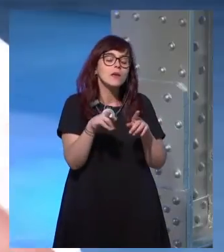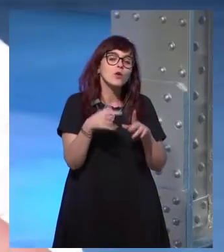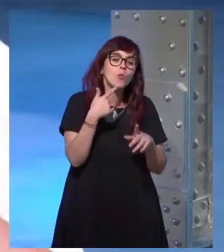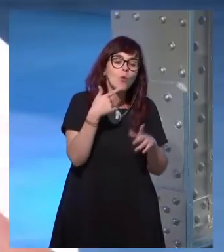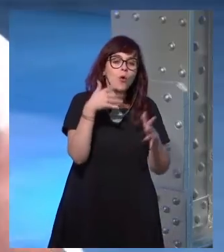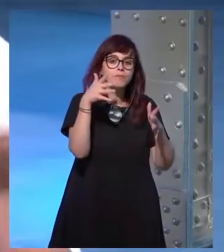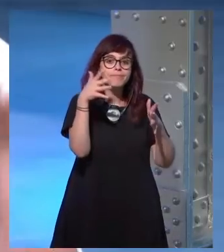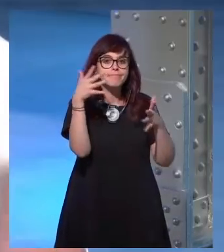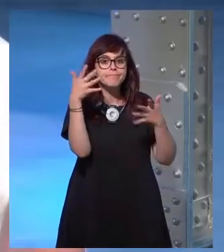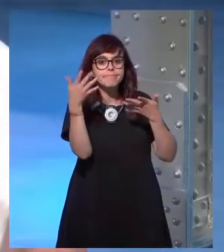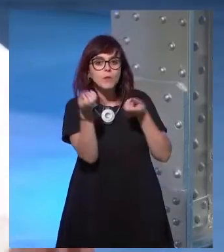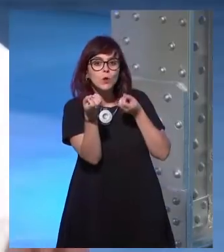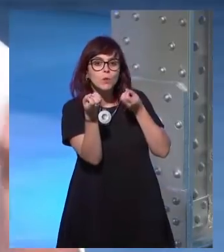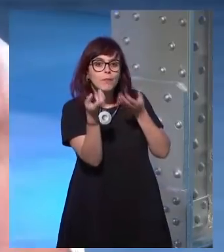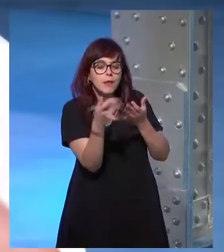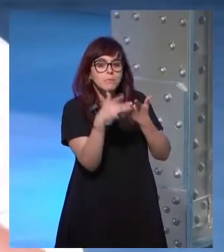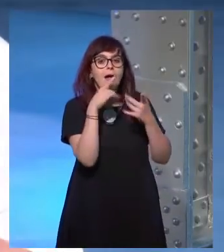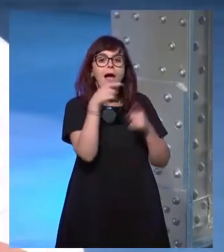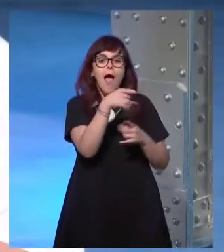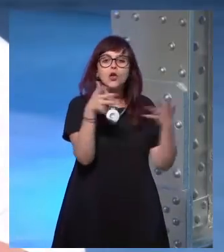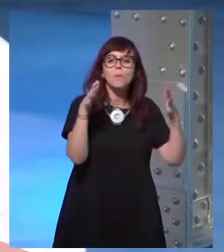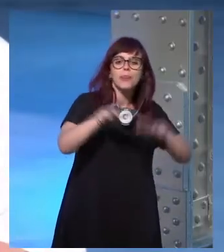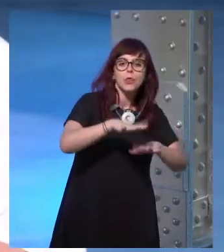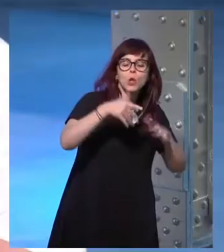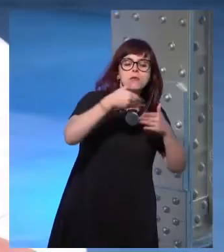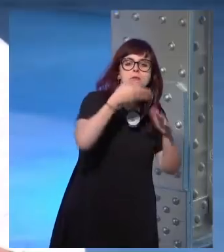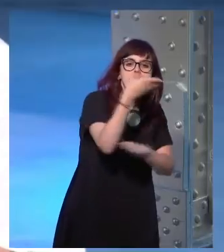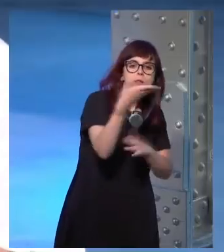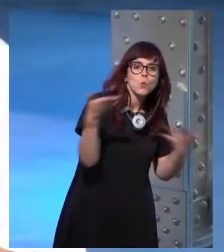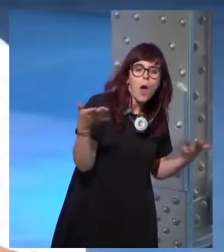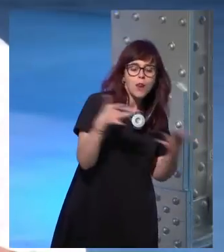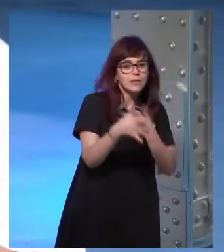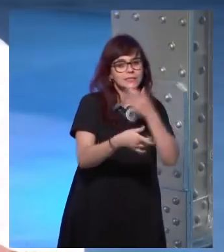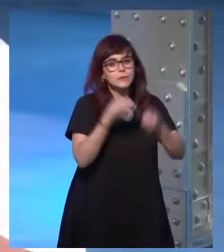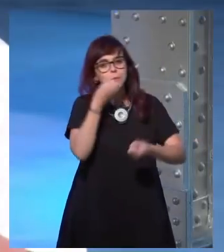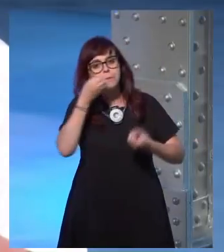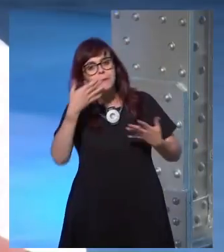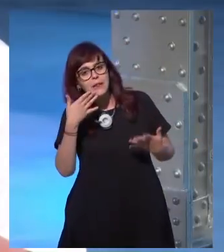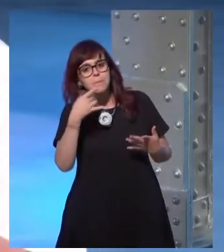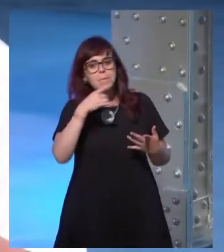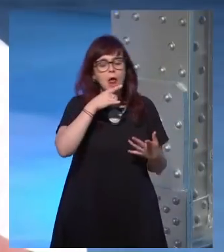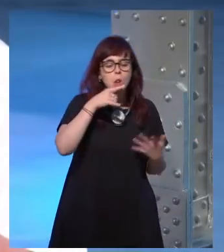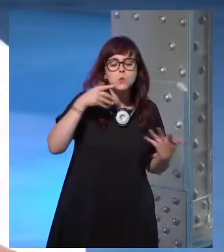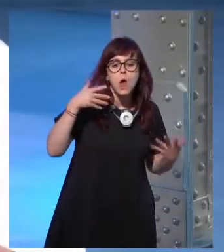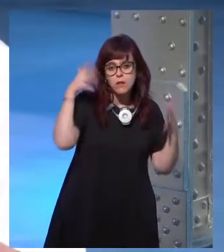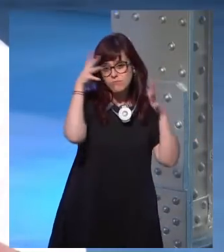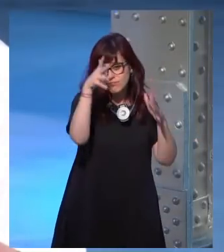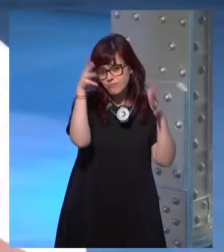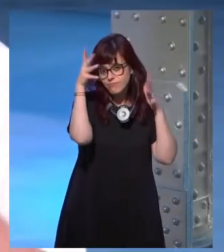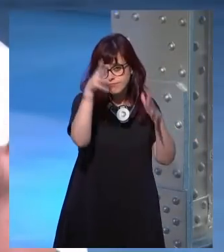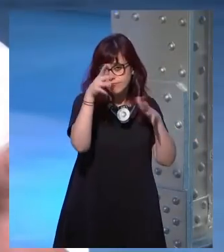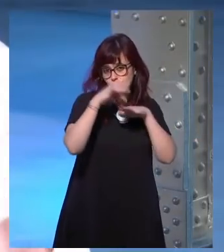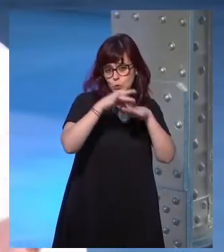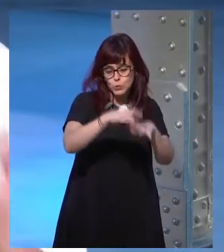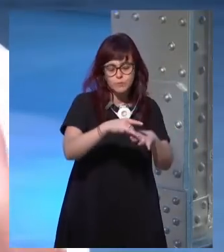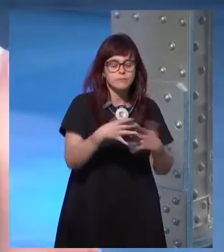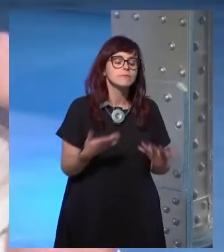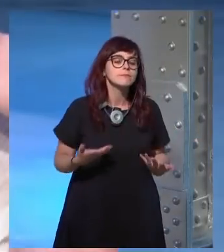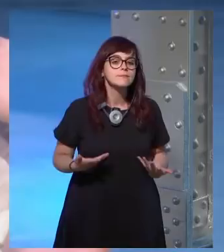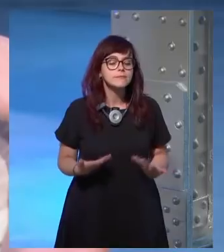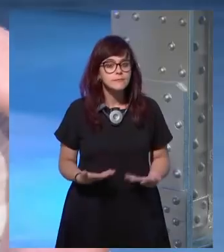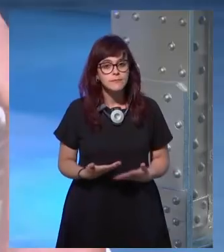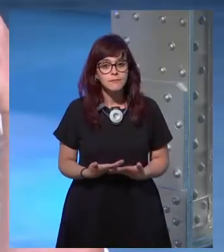year, and it was great, So there's that sort of thing, and it's making sure to also have people's